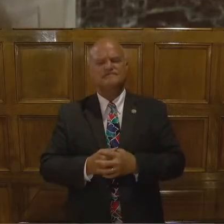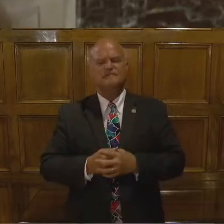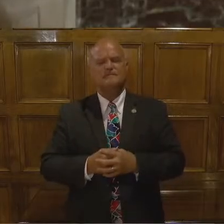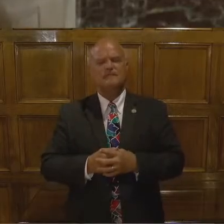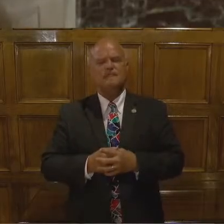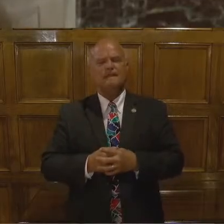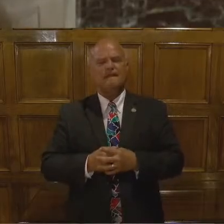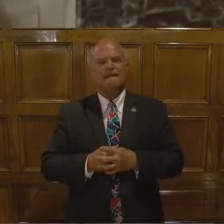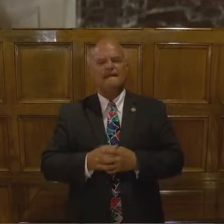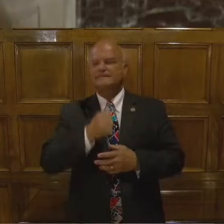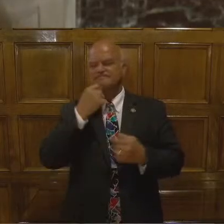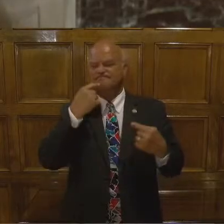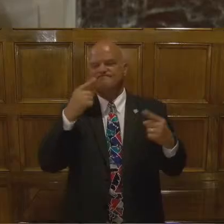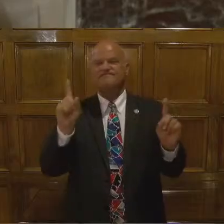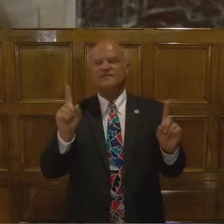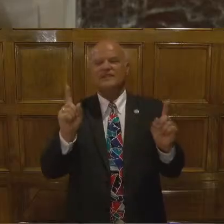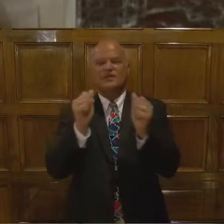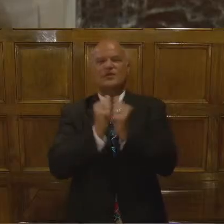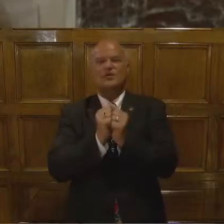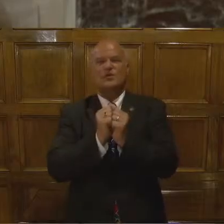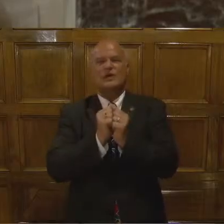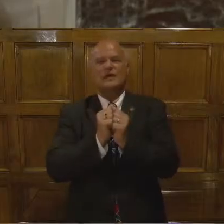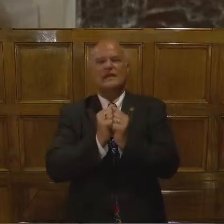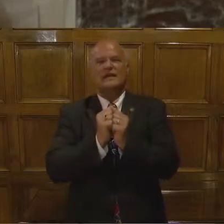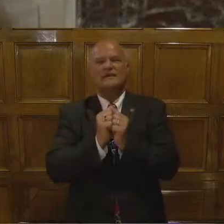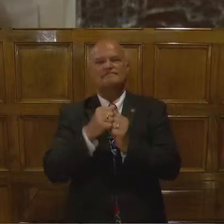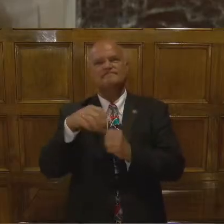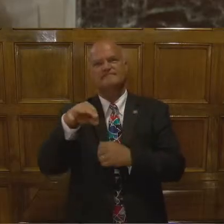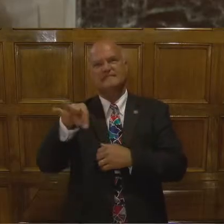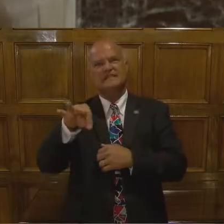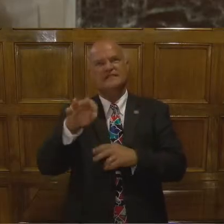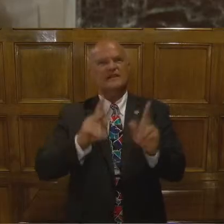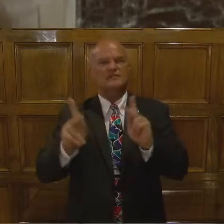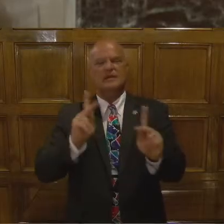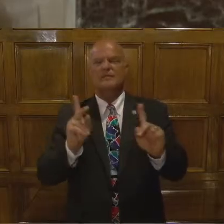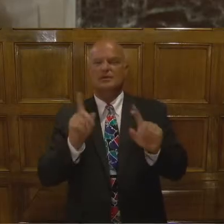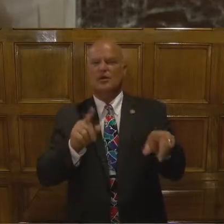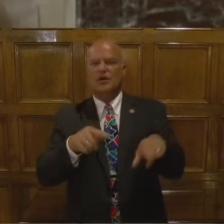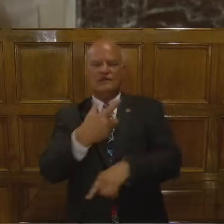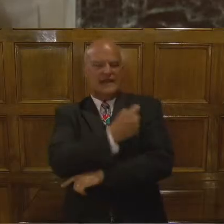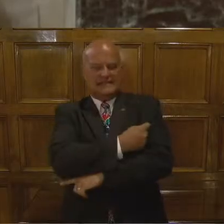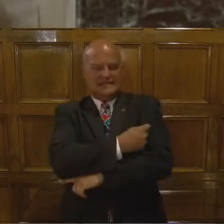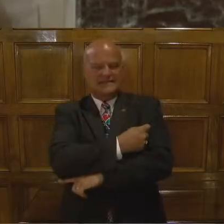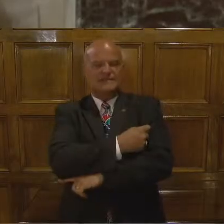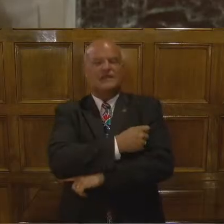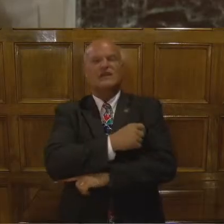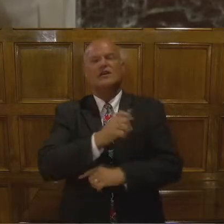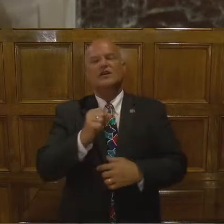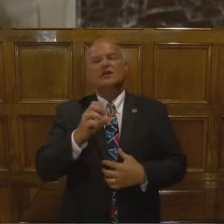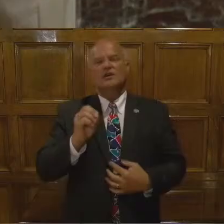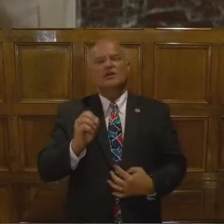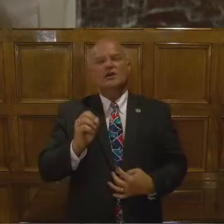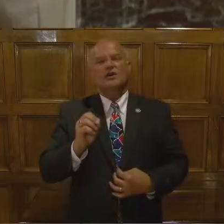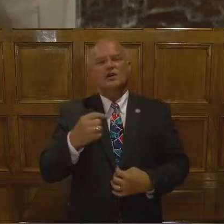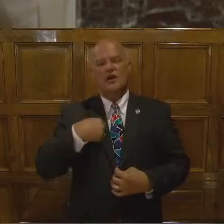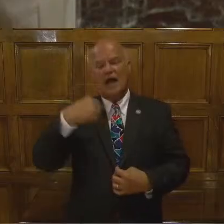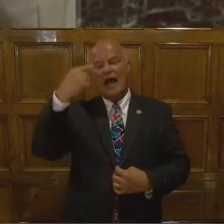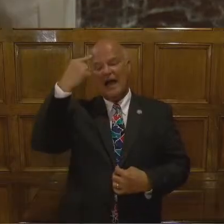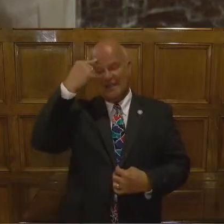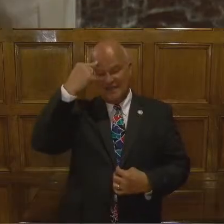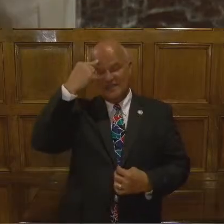been effective in greatly incentivizing people to do the vaccine. And I